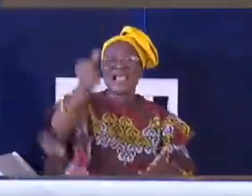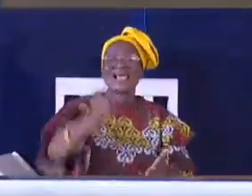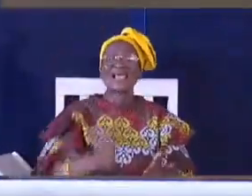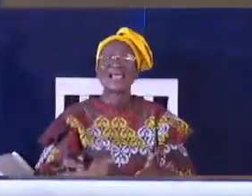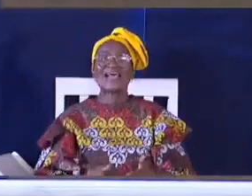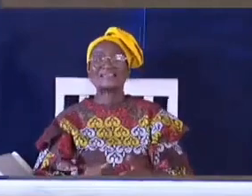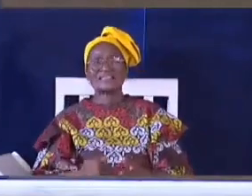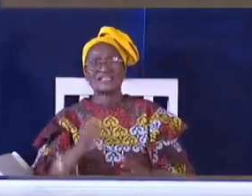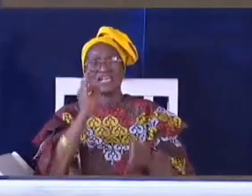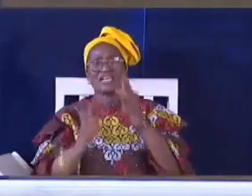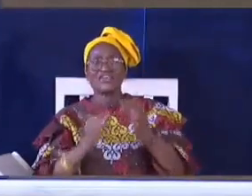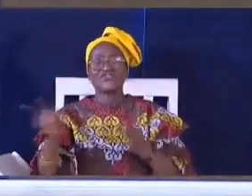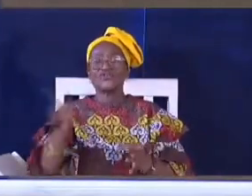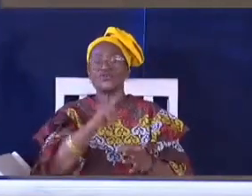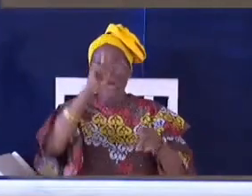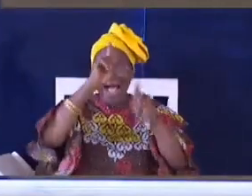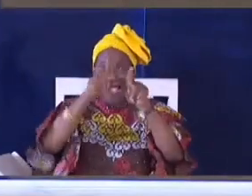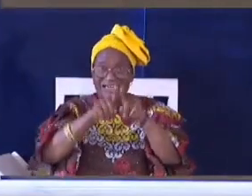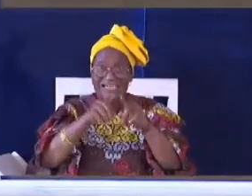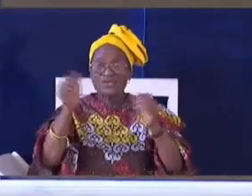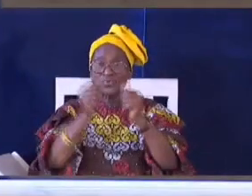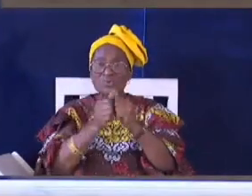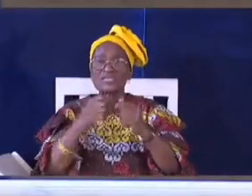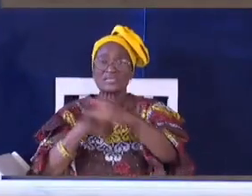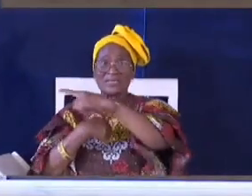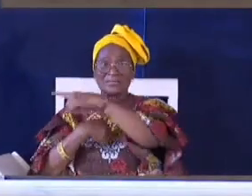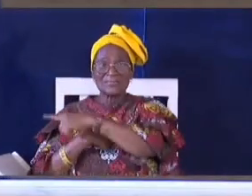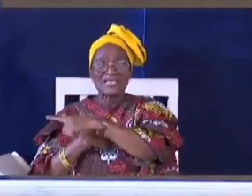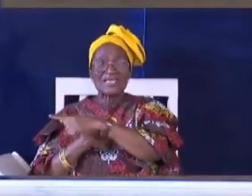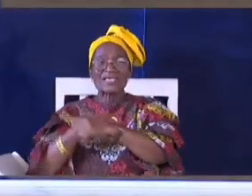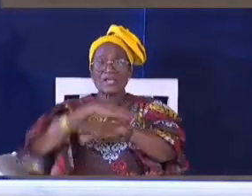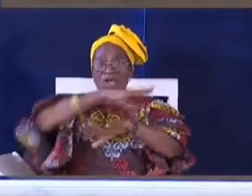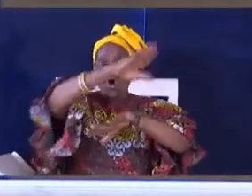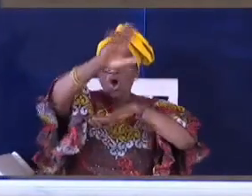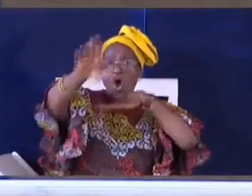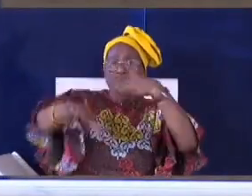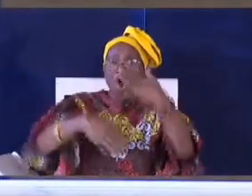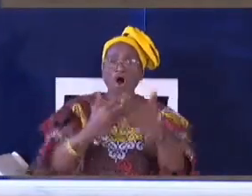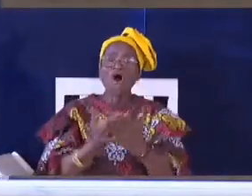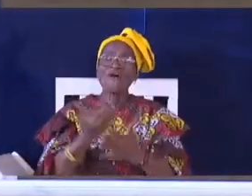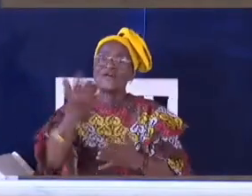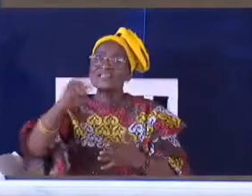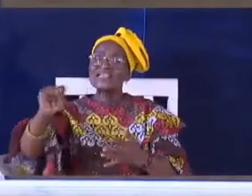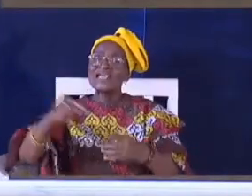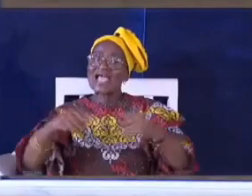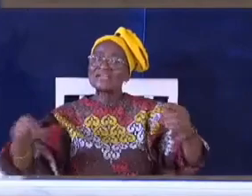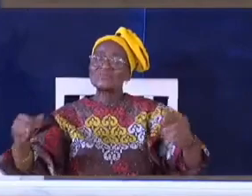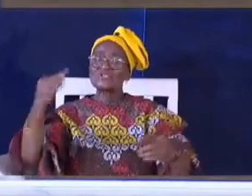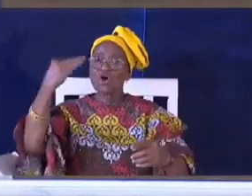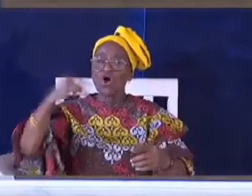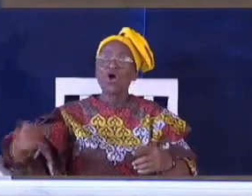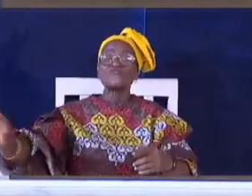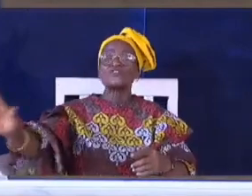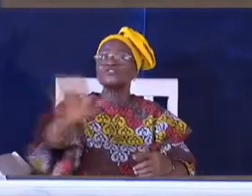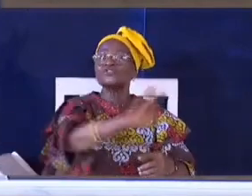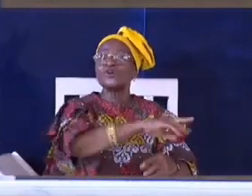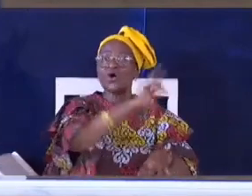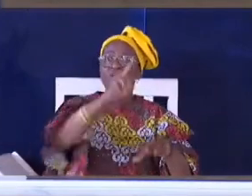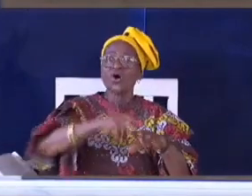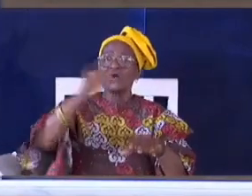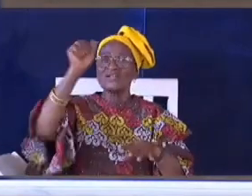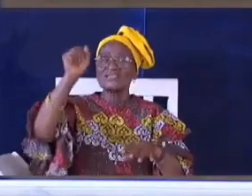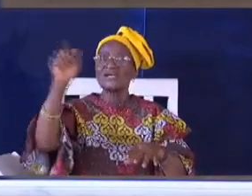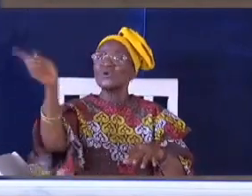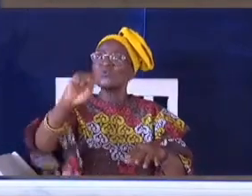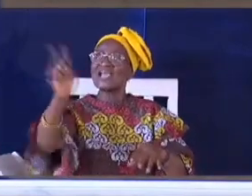And if you will agree with me, all the enemies of your nations, wherever you may be,